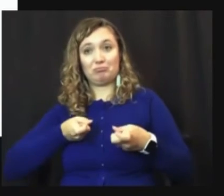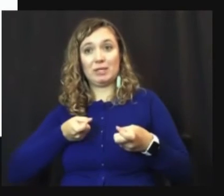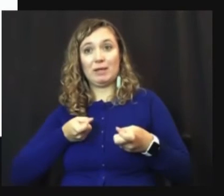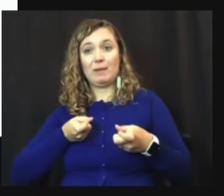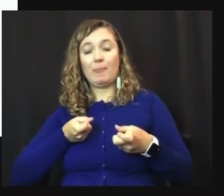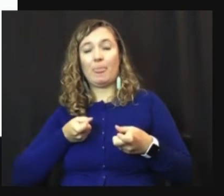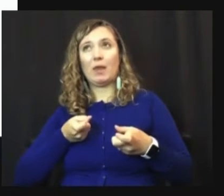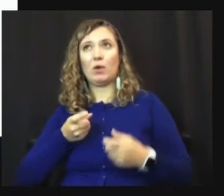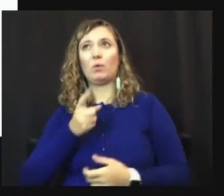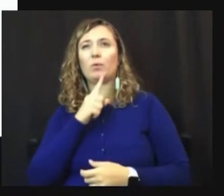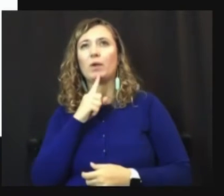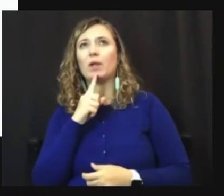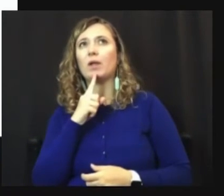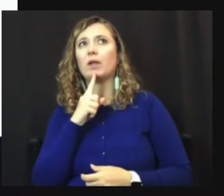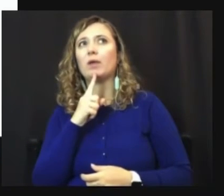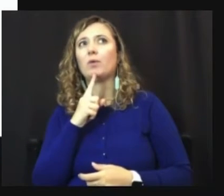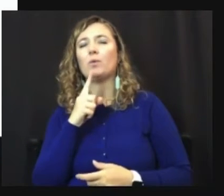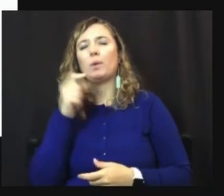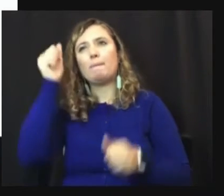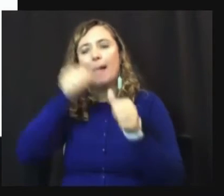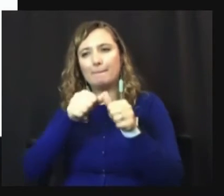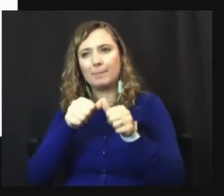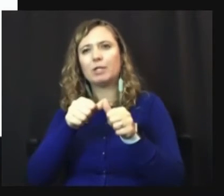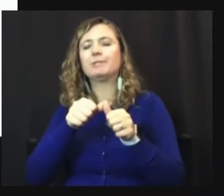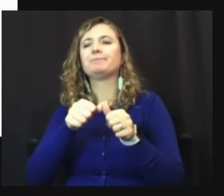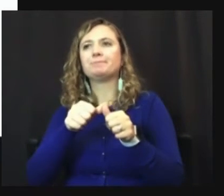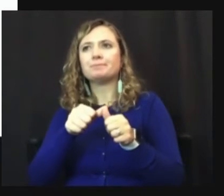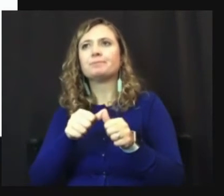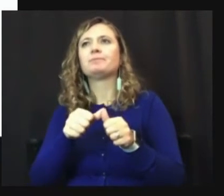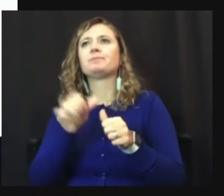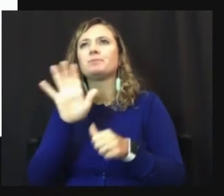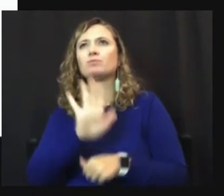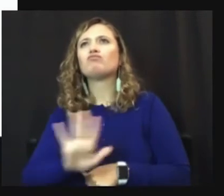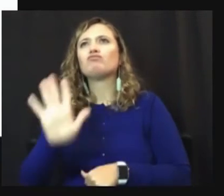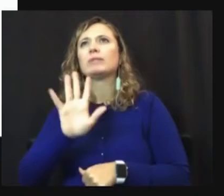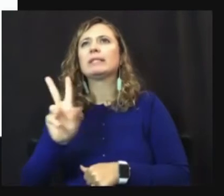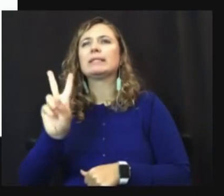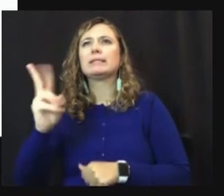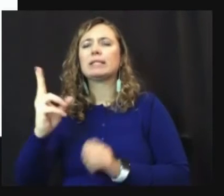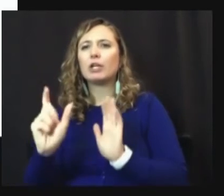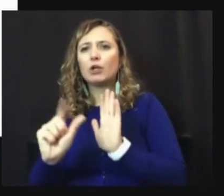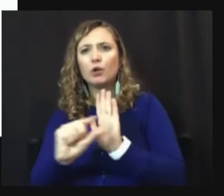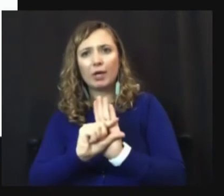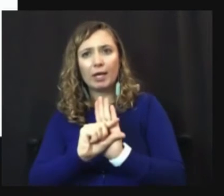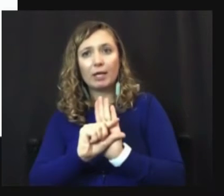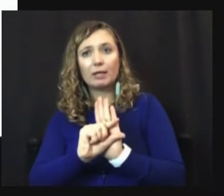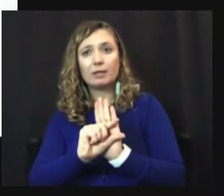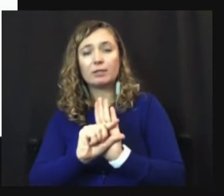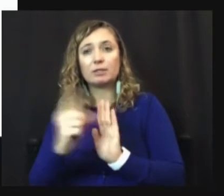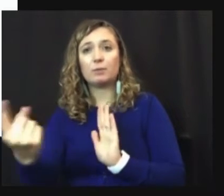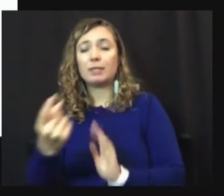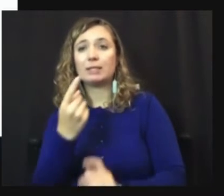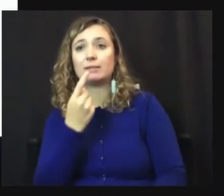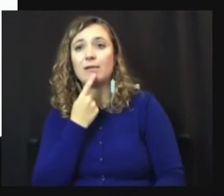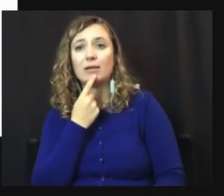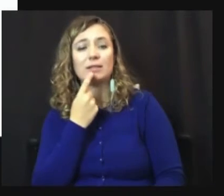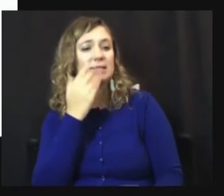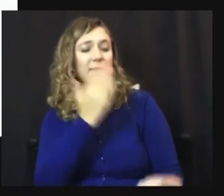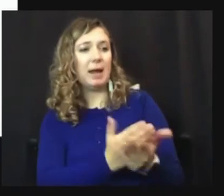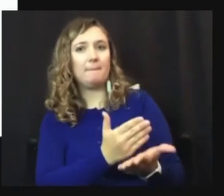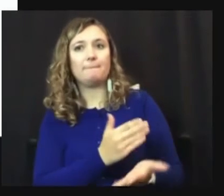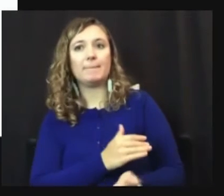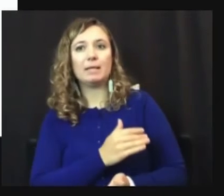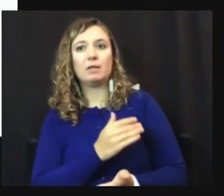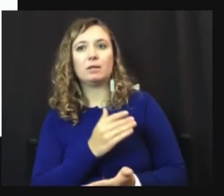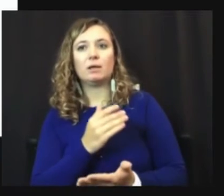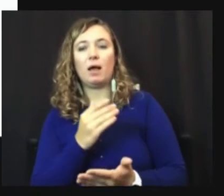vividly remember around the time I was in the second grade, I was told I need to stop sucking my fingers. And I've already talked about